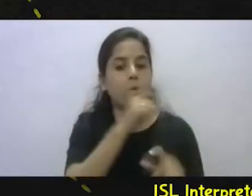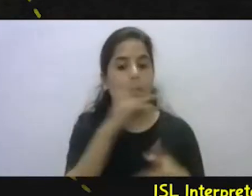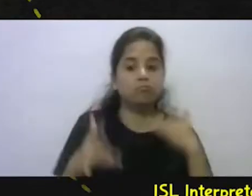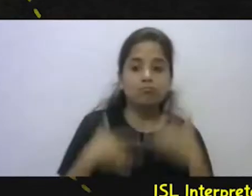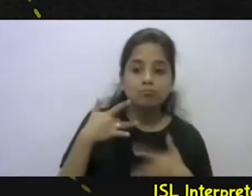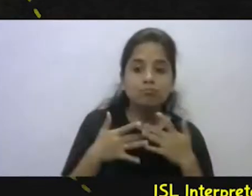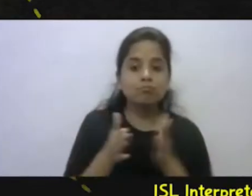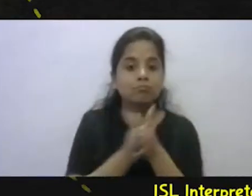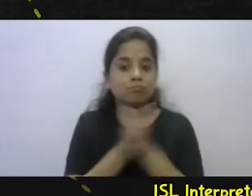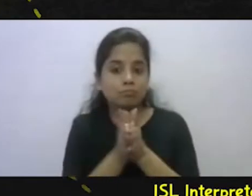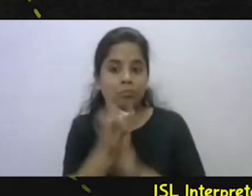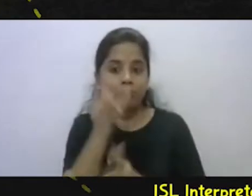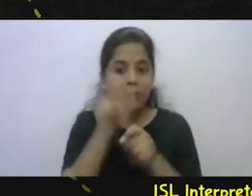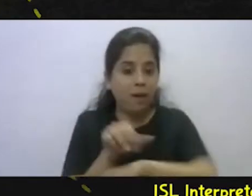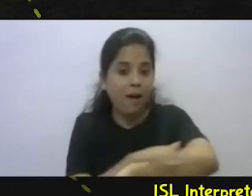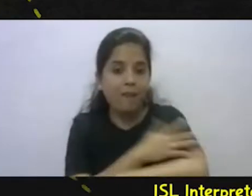aspirations and